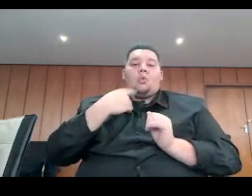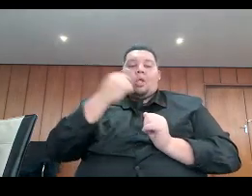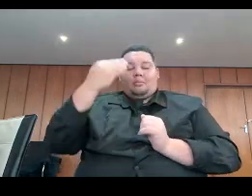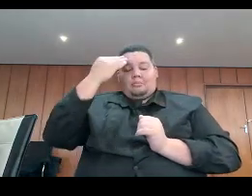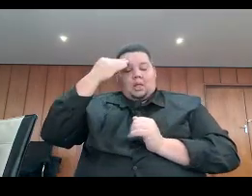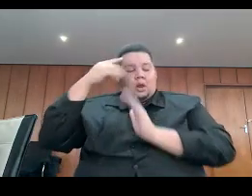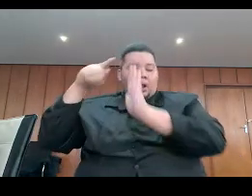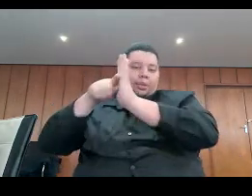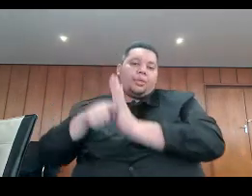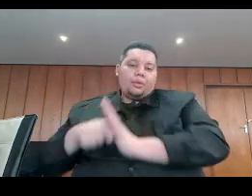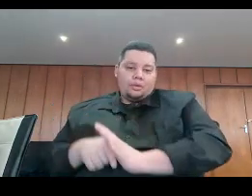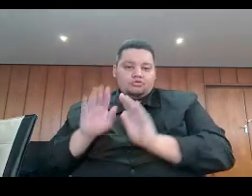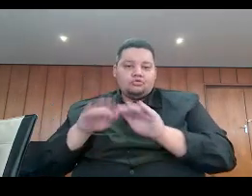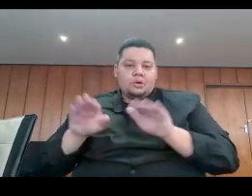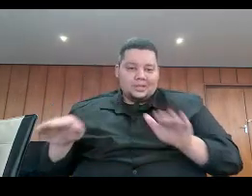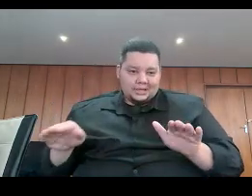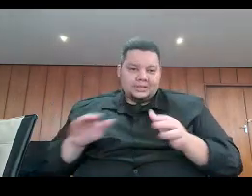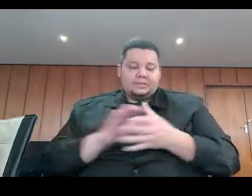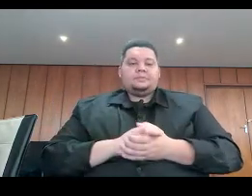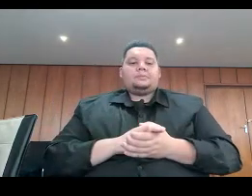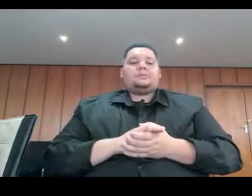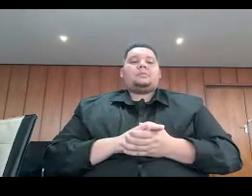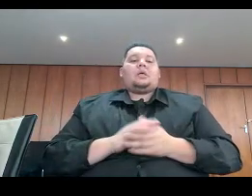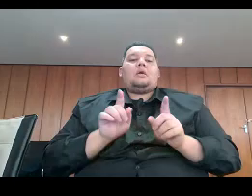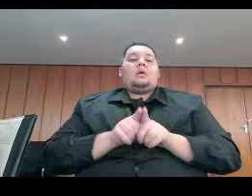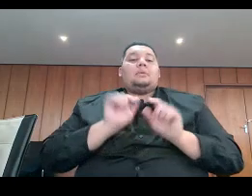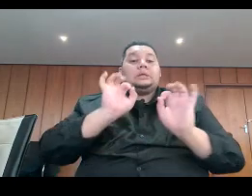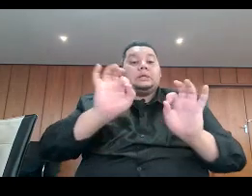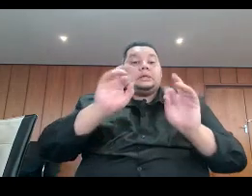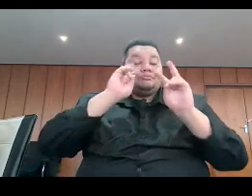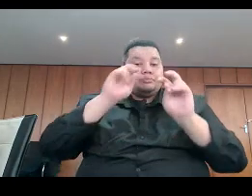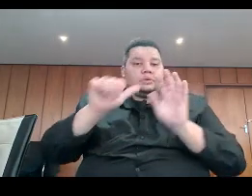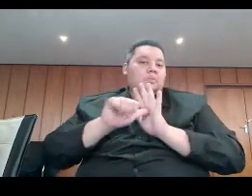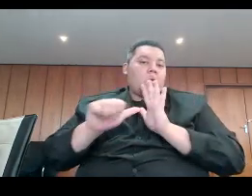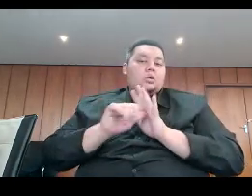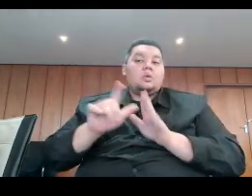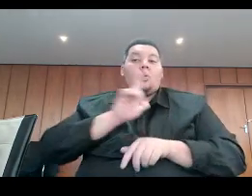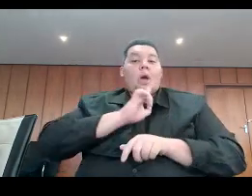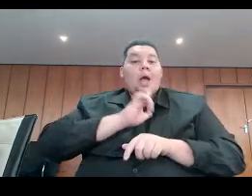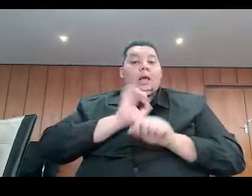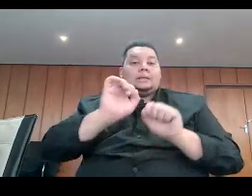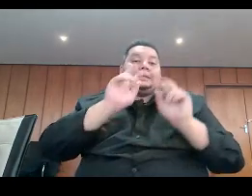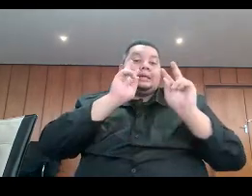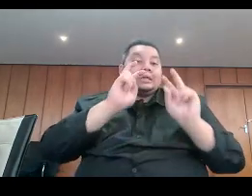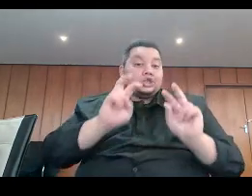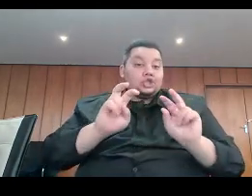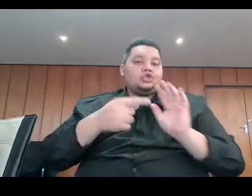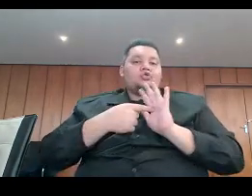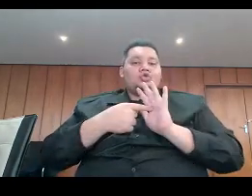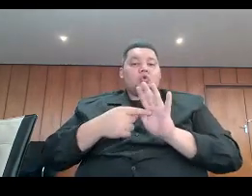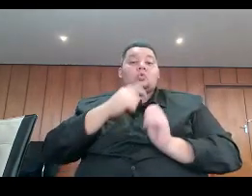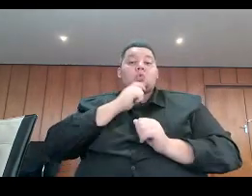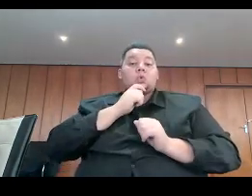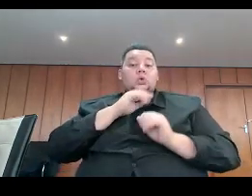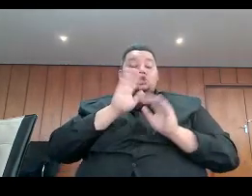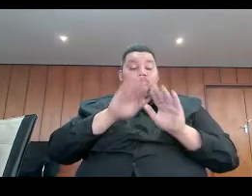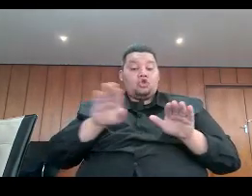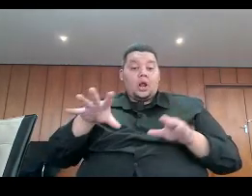defective. And the study was important because it was a study which used children in